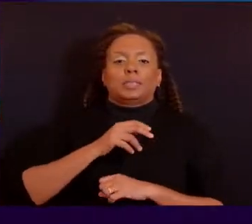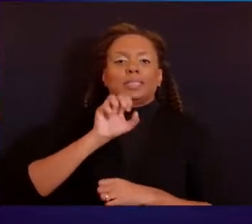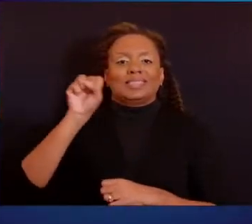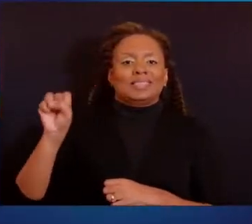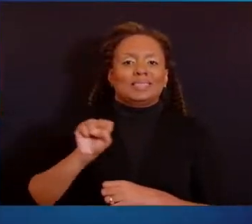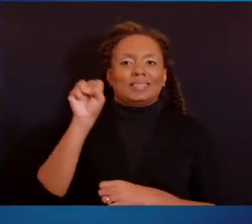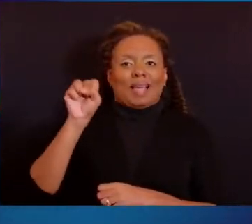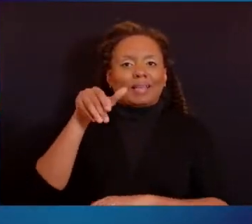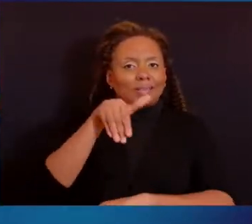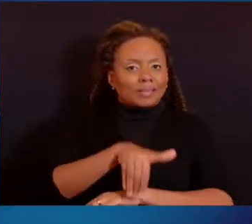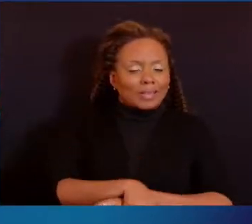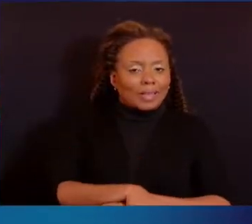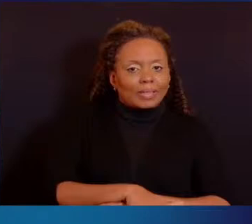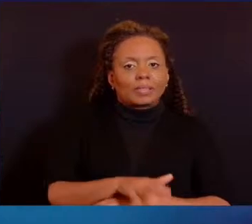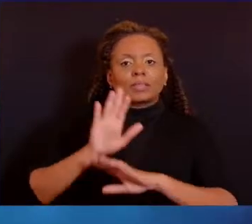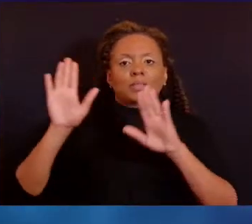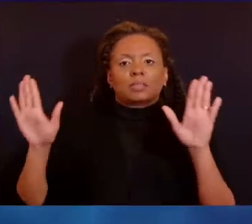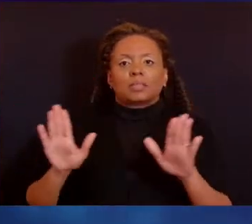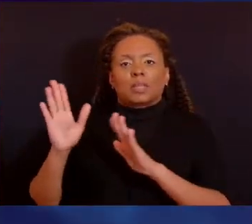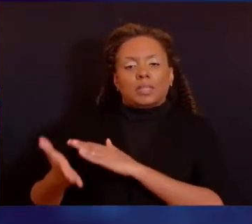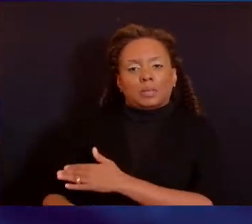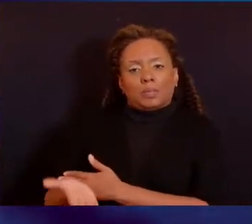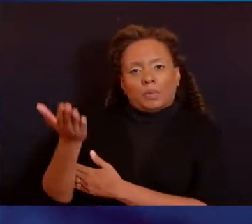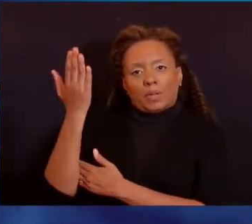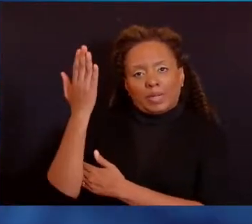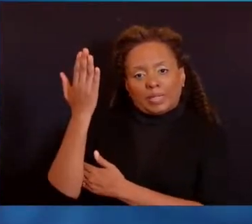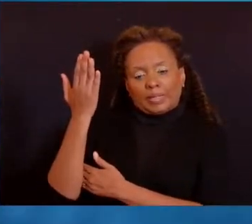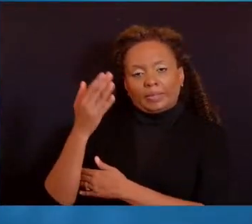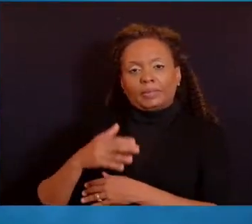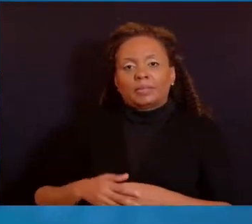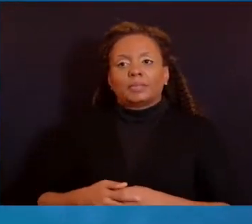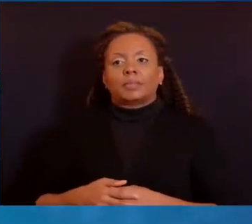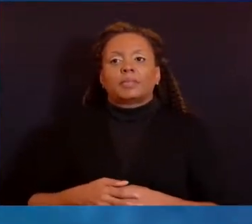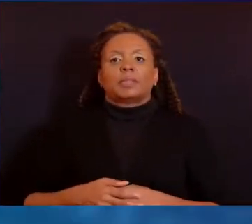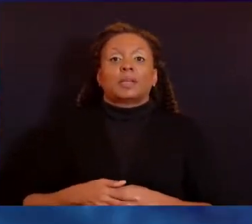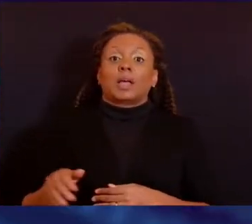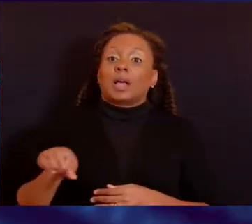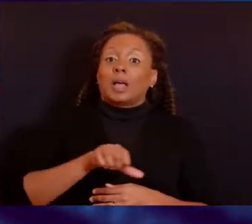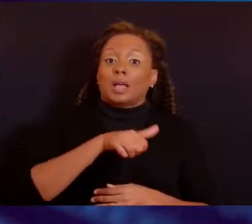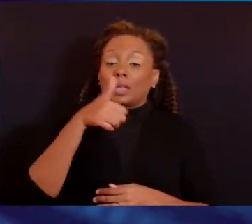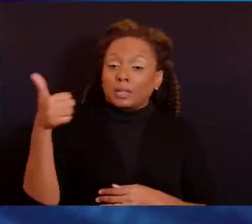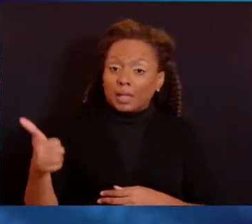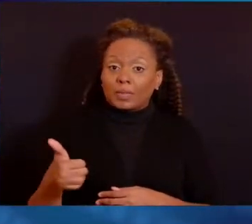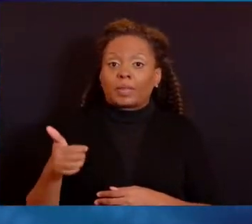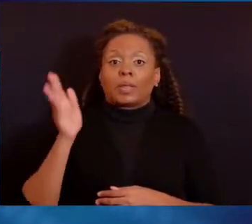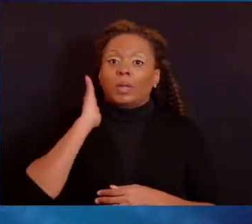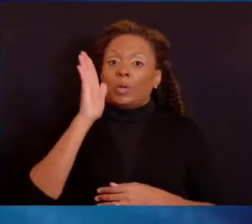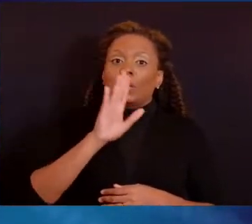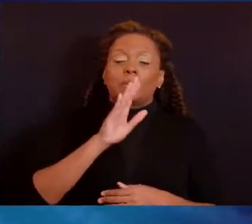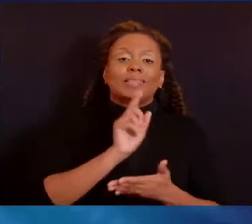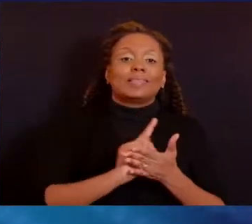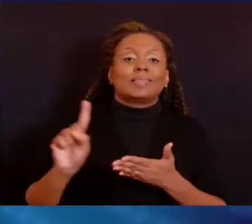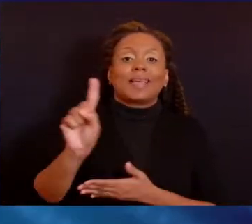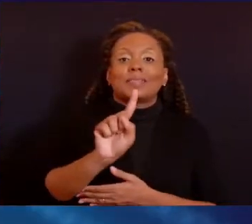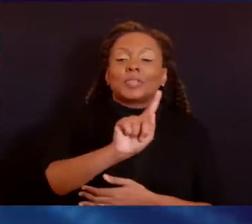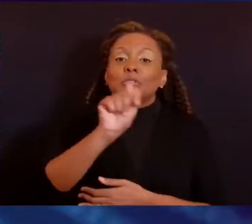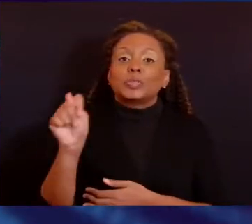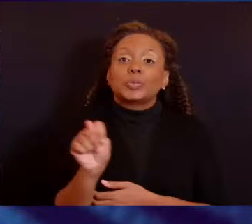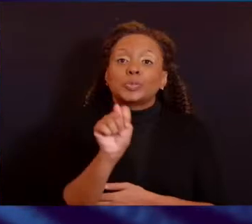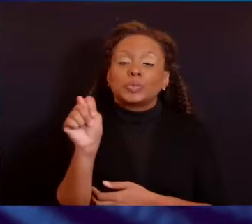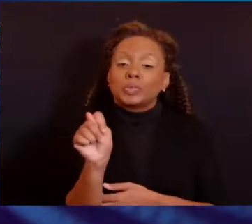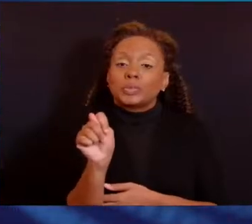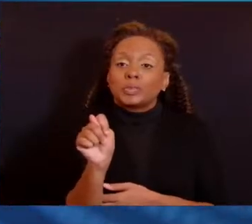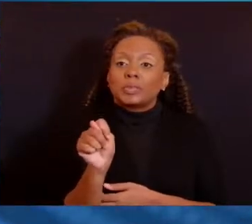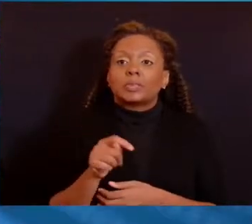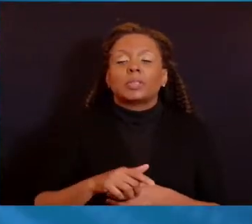Saturday night going into Sunday. Following that, there's another wave that's due to come in late on Tuesday. Now, this does not mean that you're